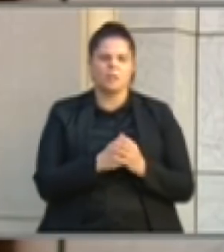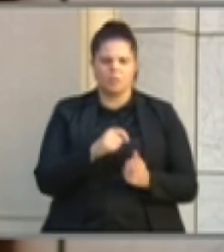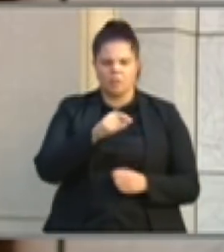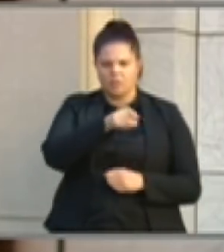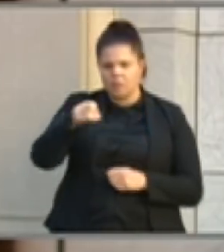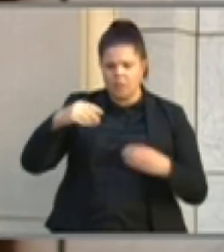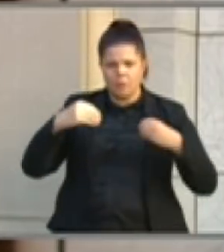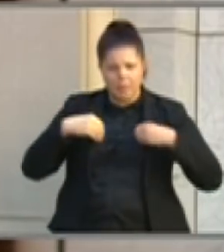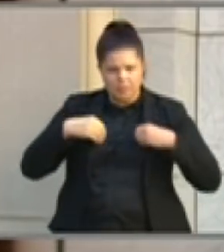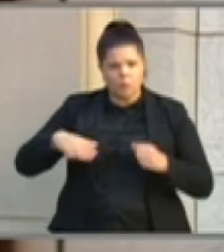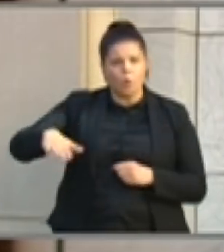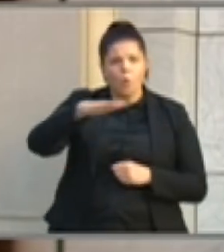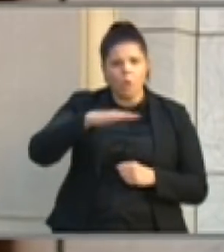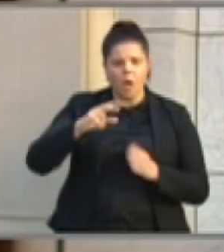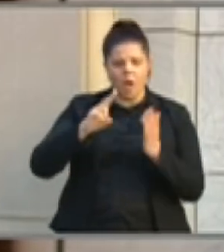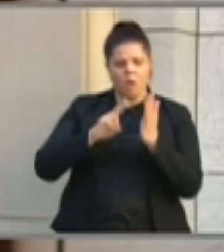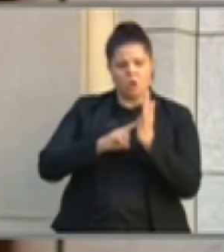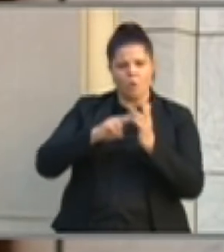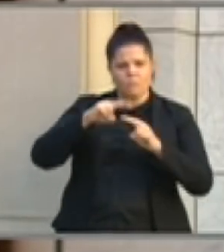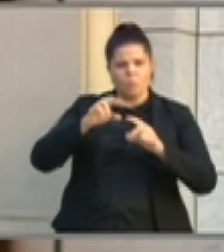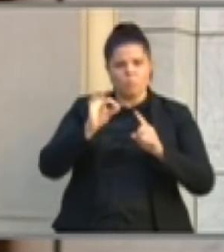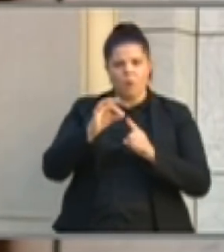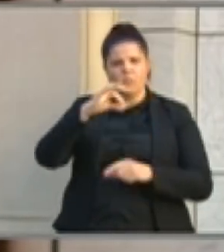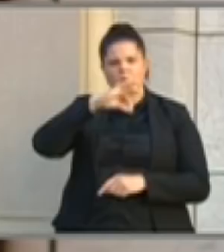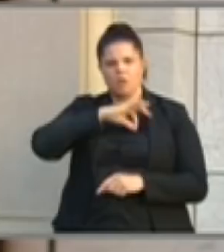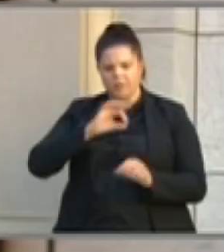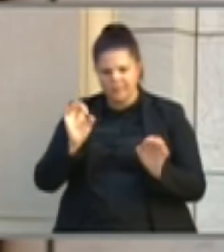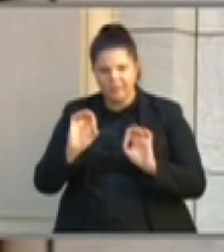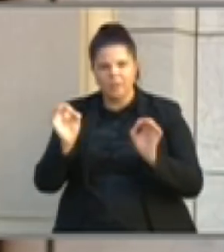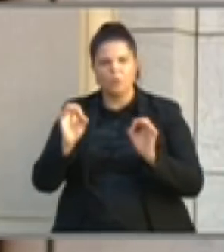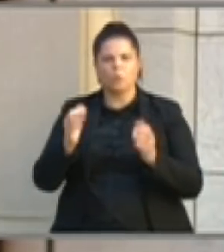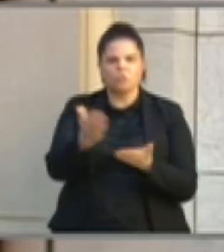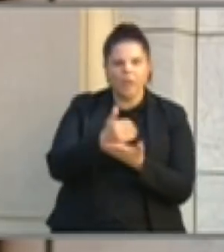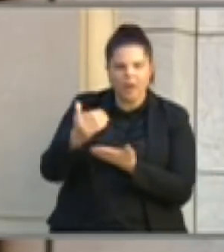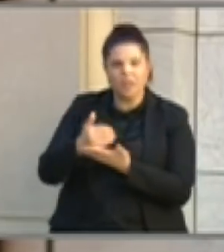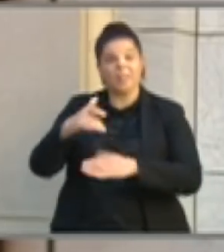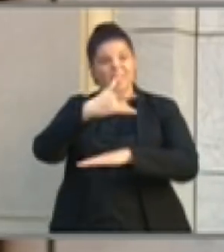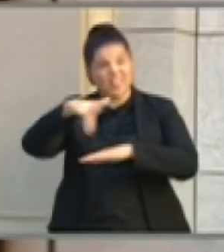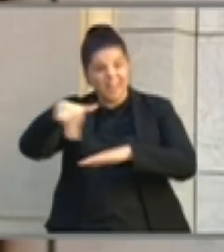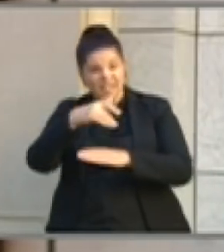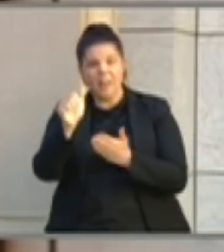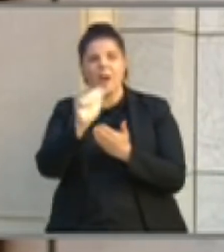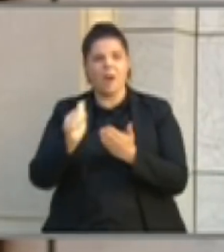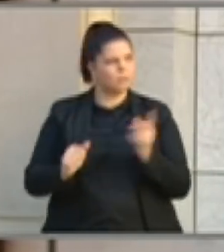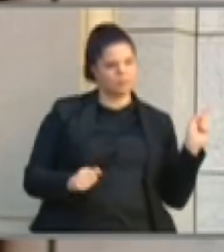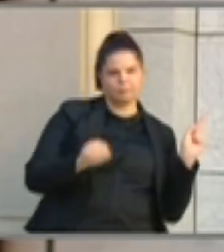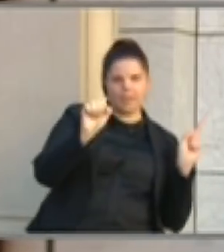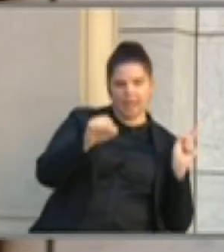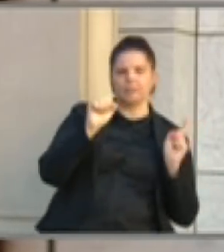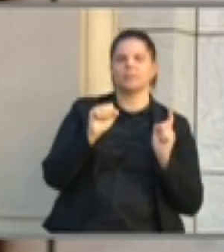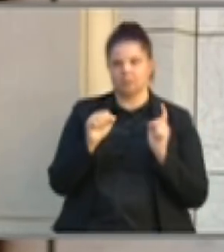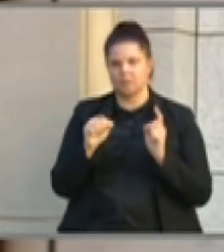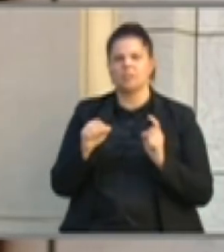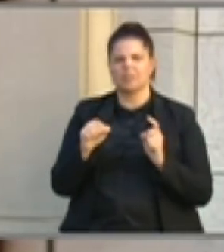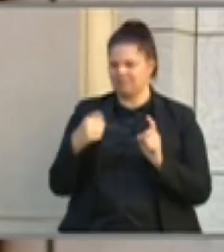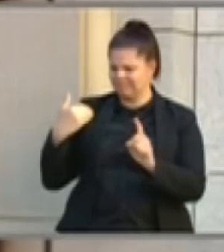to charities, not-for-profits, theatres, arts companies, you know, the sort of people that have been absolutely slammed over the last